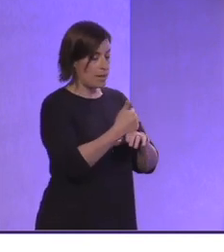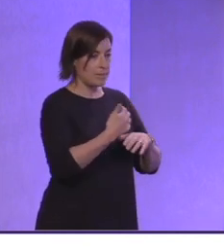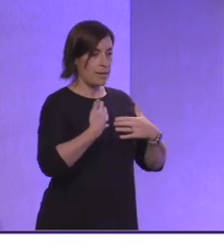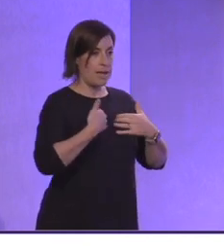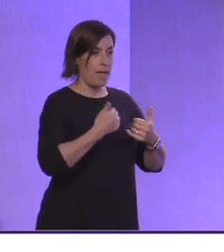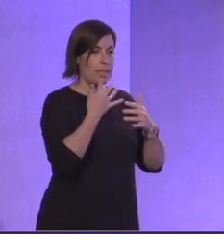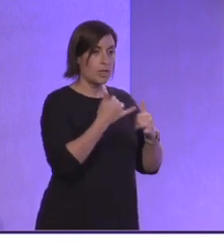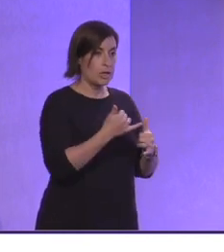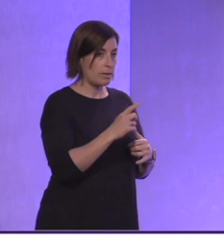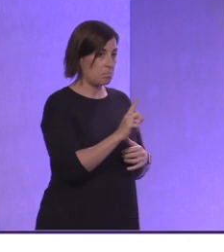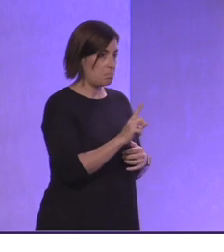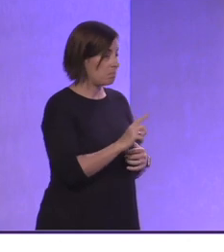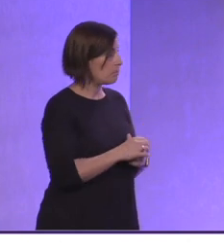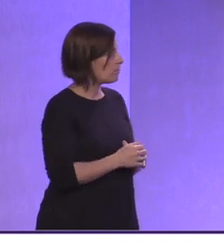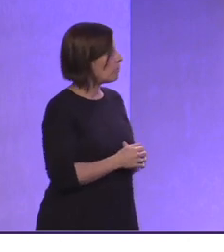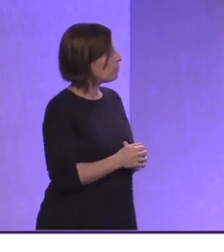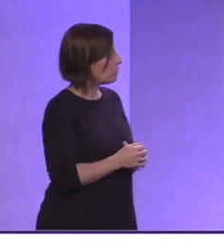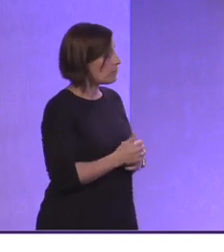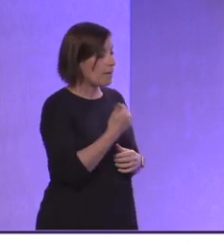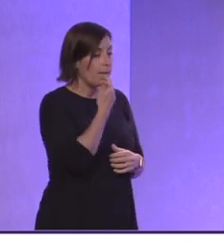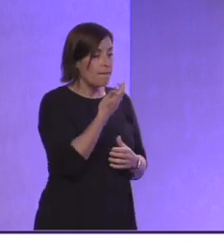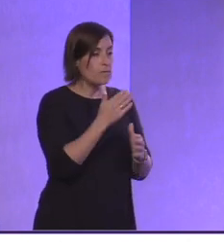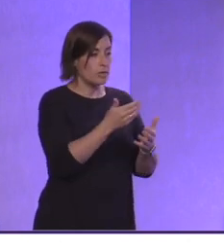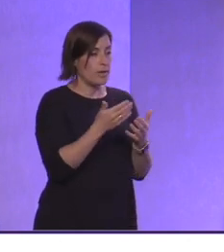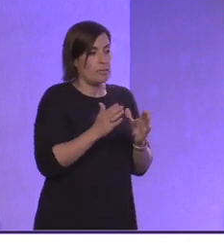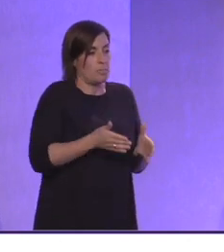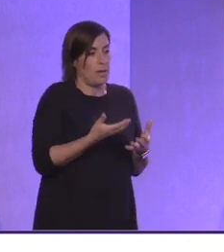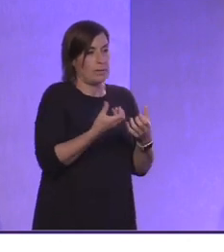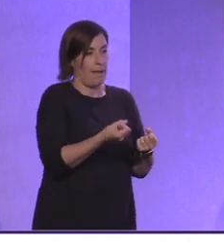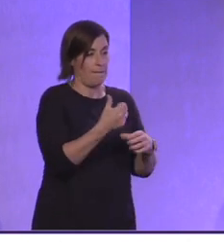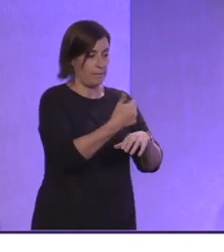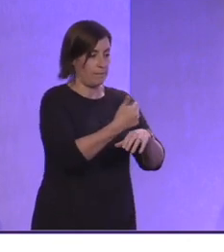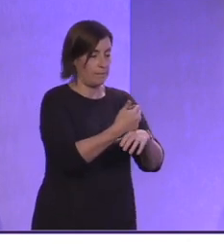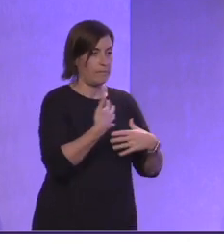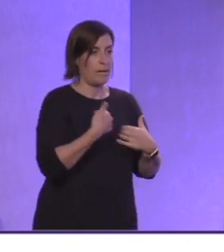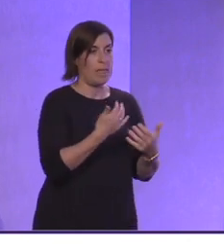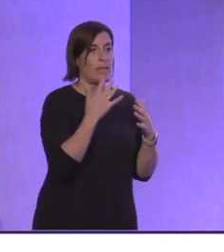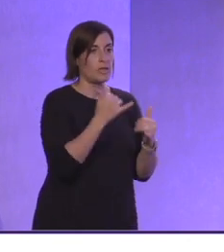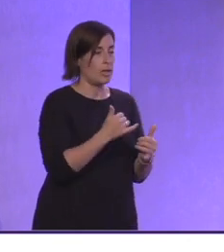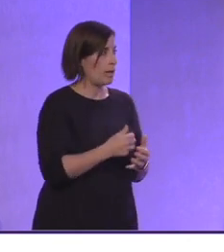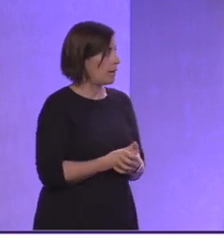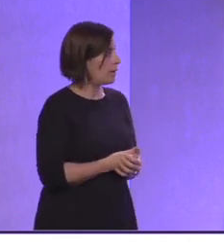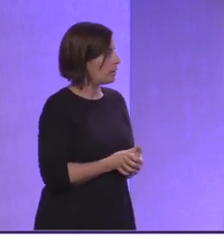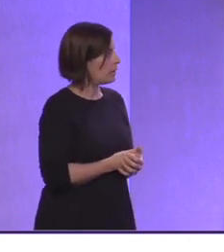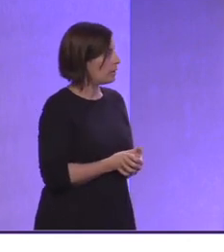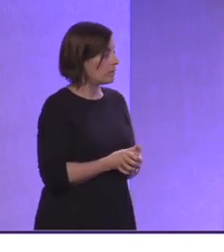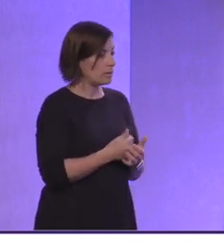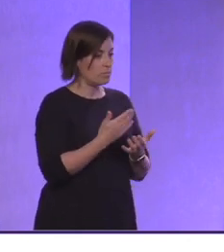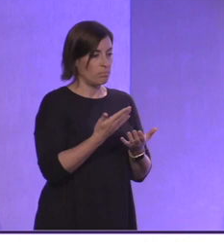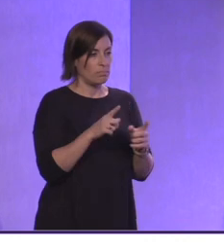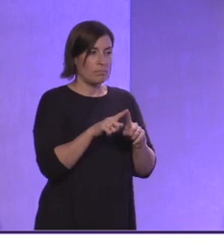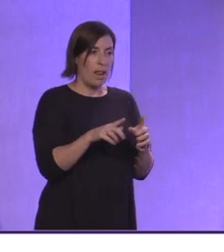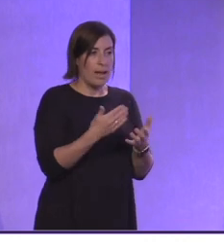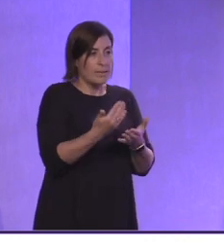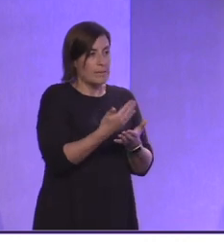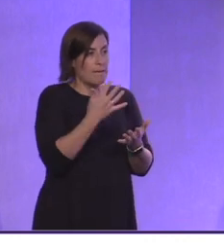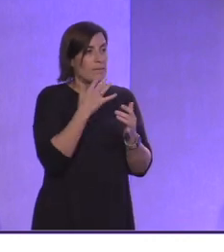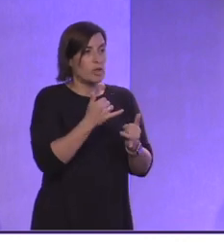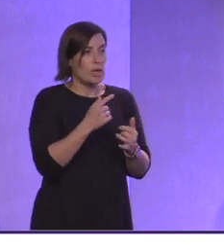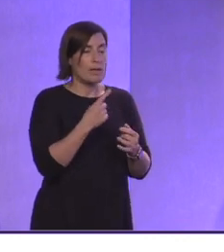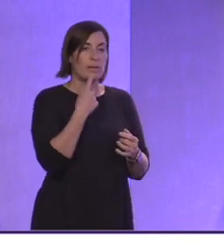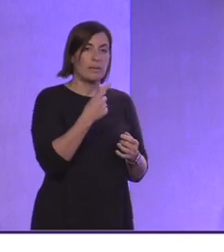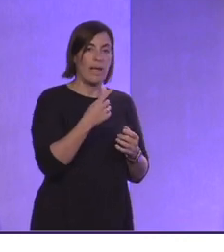service, irrespective of its criticality, needs to have this. And this is a simple check which says if your service is alive or